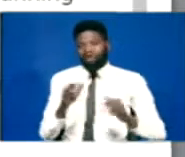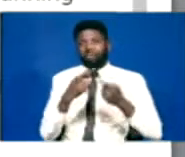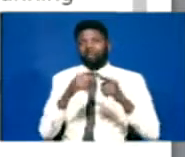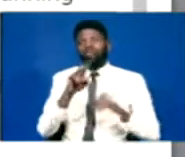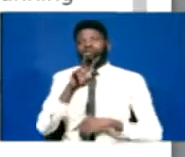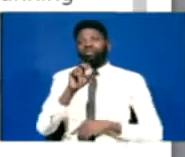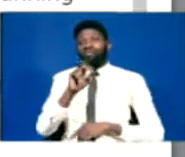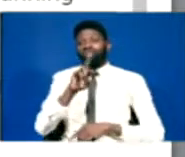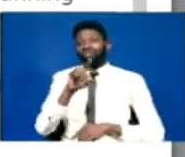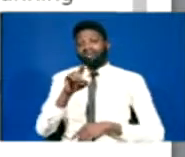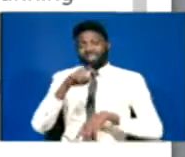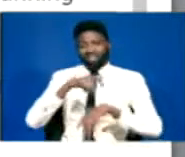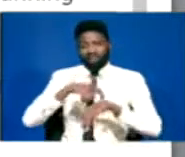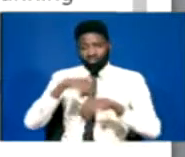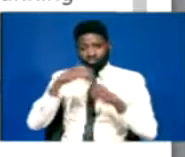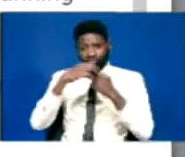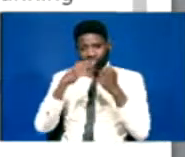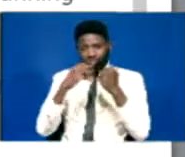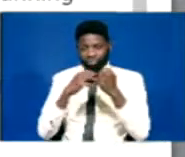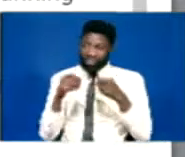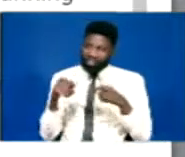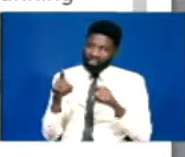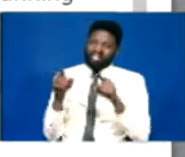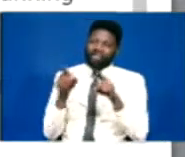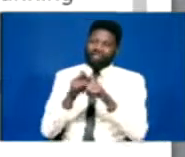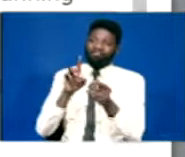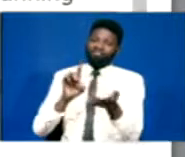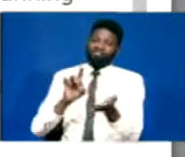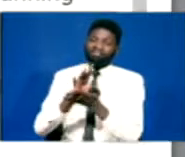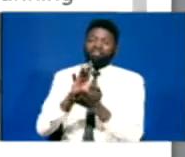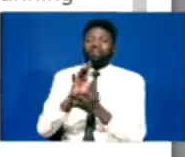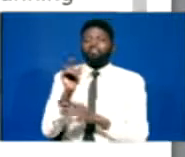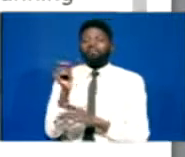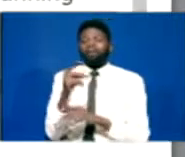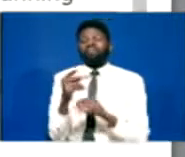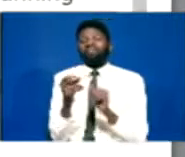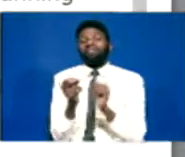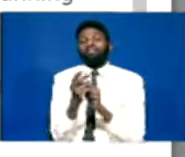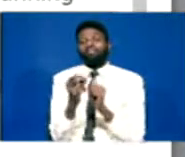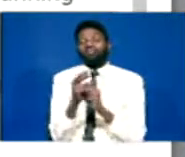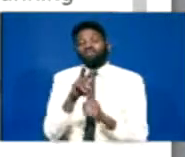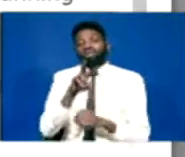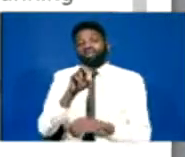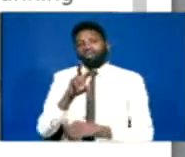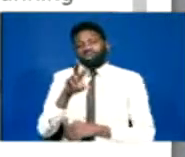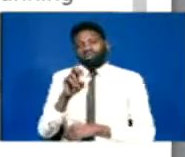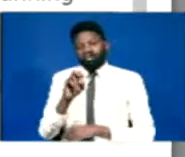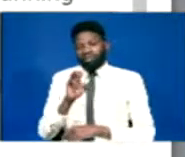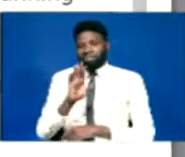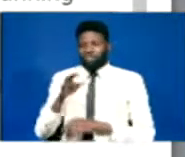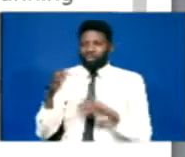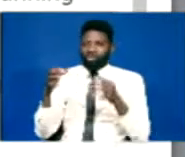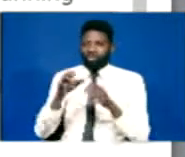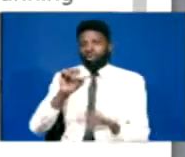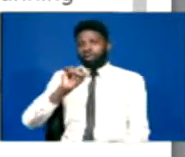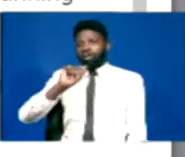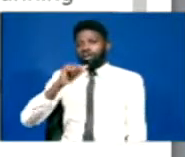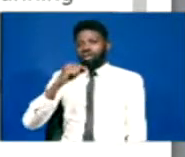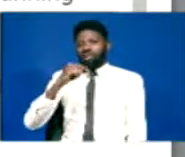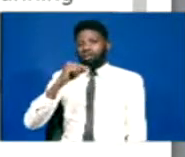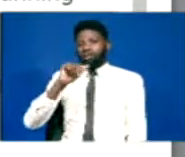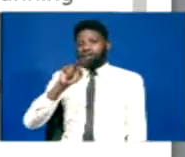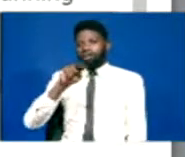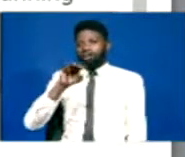Sonko in December of 2020, his party, Agano Party, endorsed him to vie for